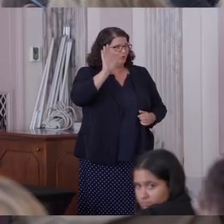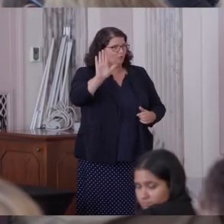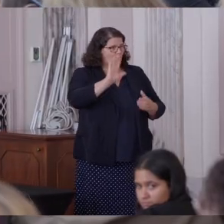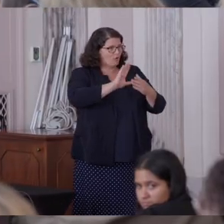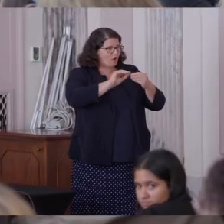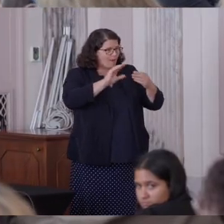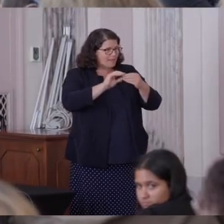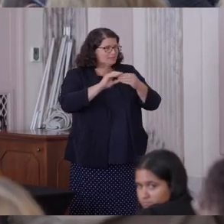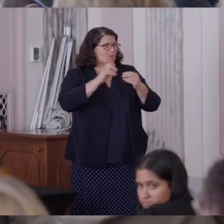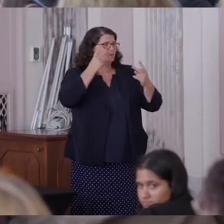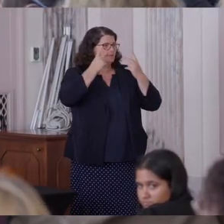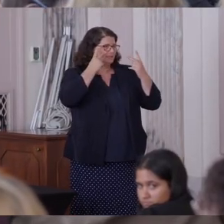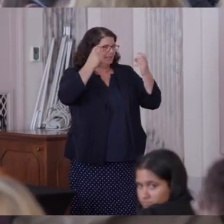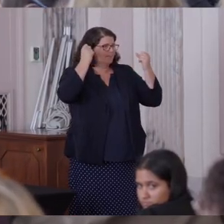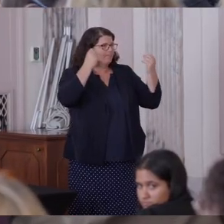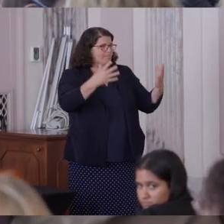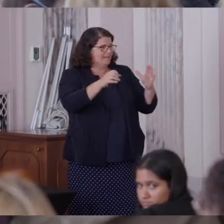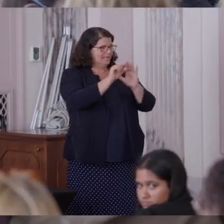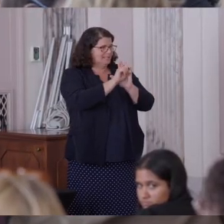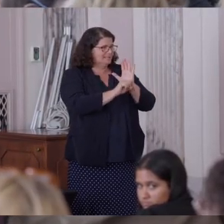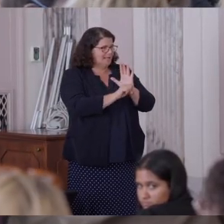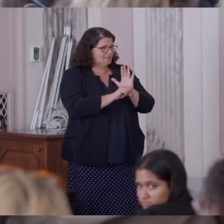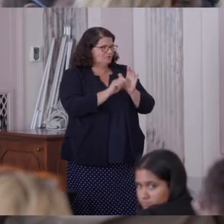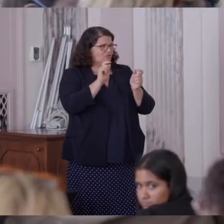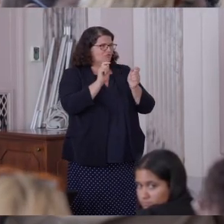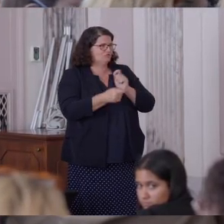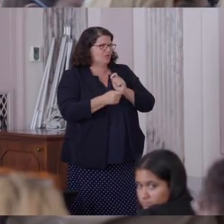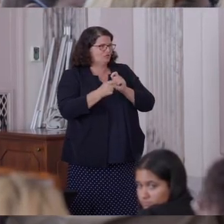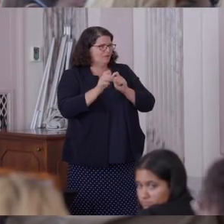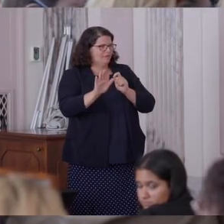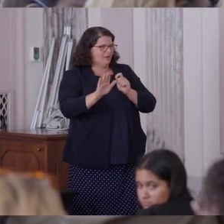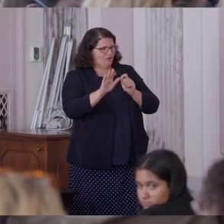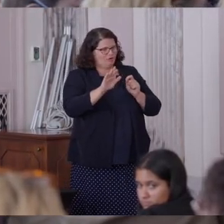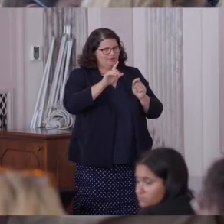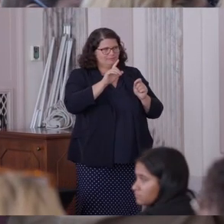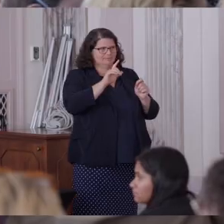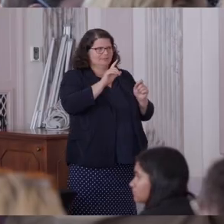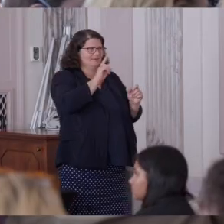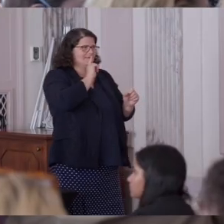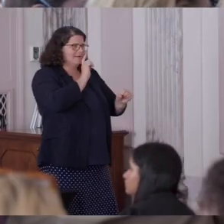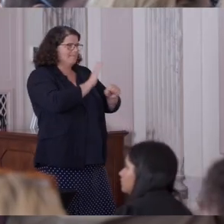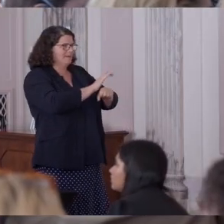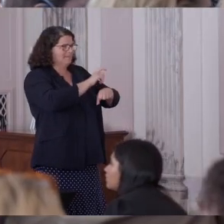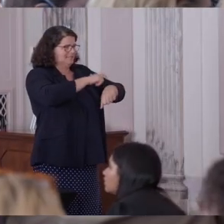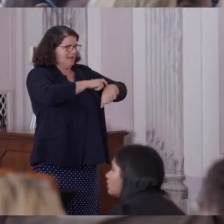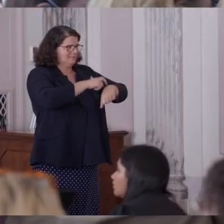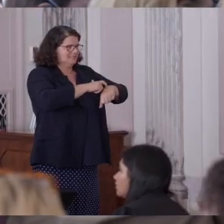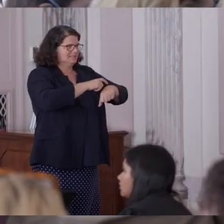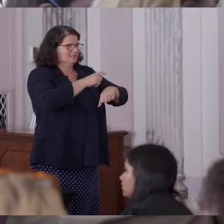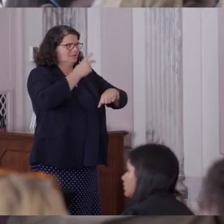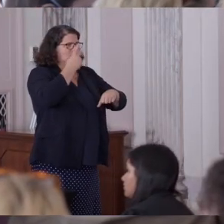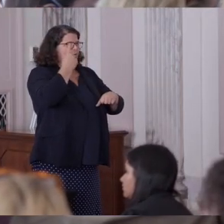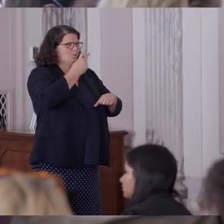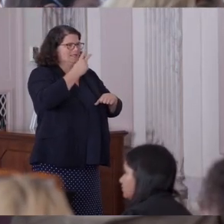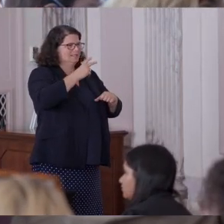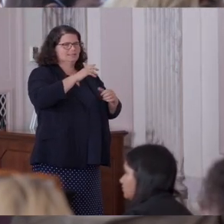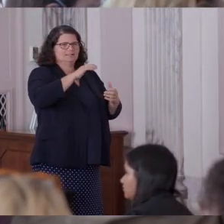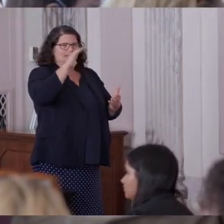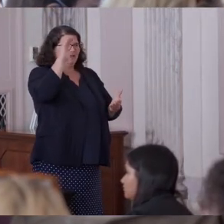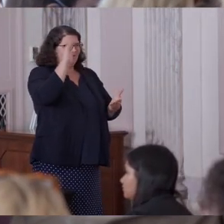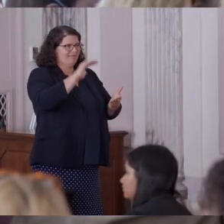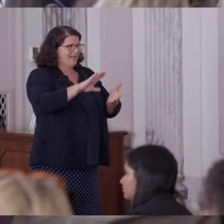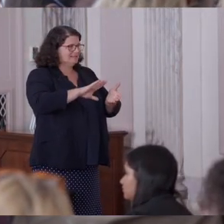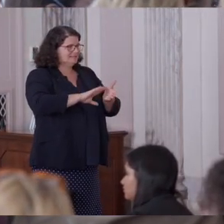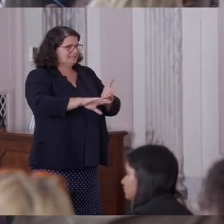states moving to extend the commitment times, we see a decrease in discharges from our institutions to